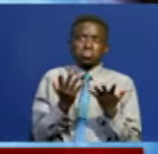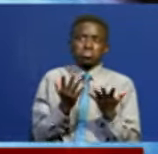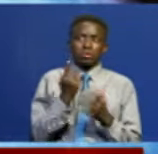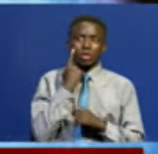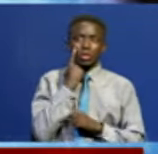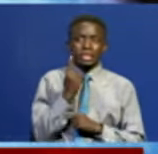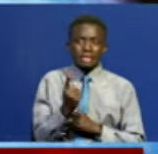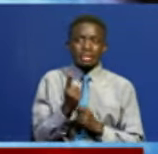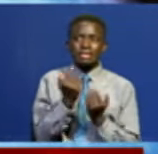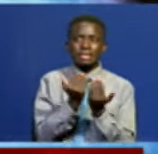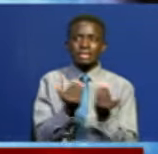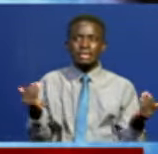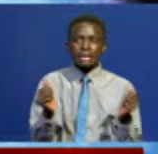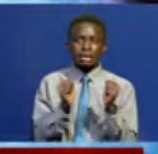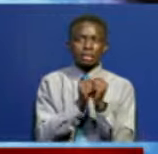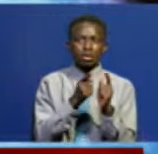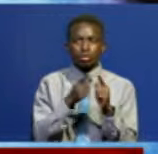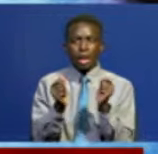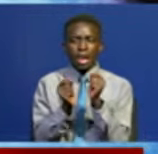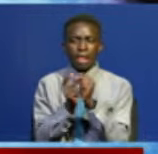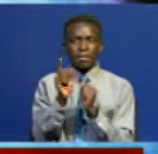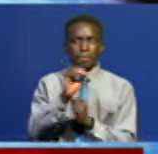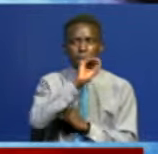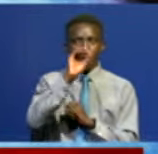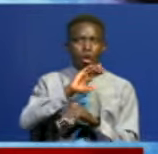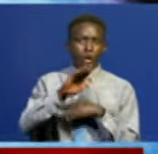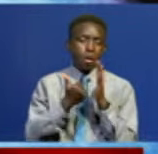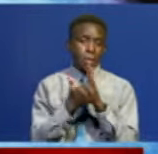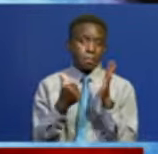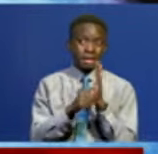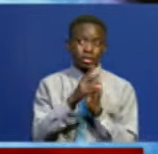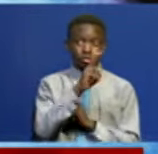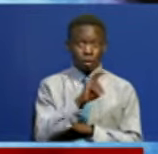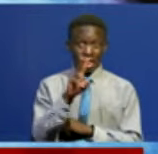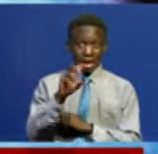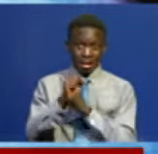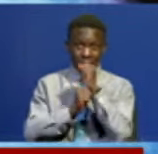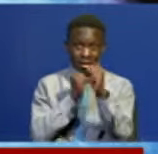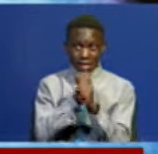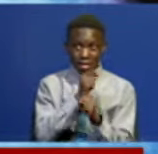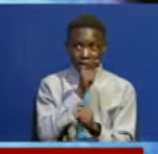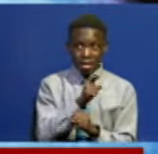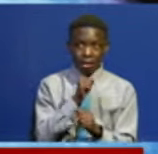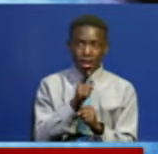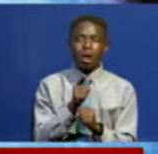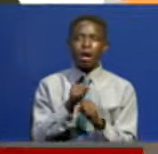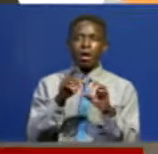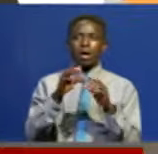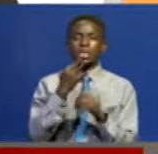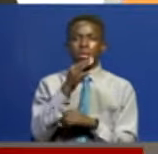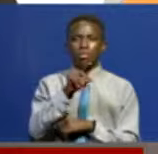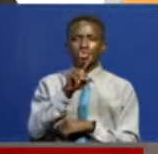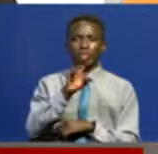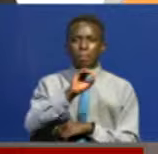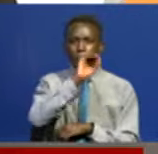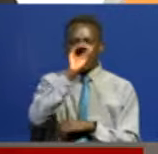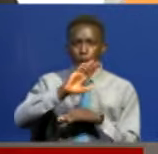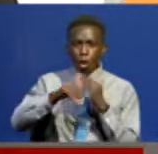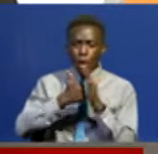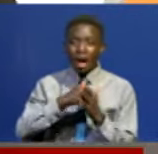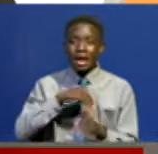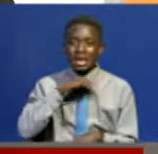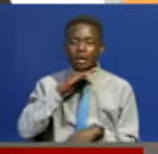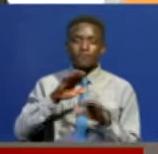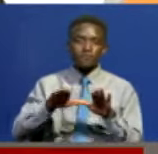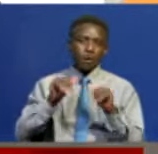these cases. In 2020, TB accounted for 3.2% of all deaths. Up to the next disease,